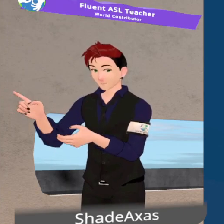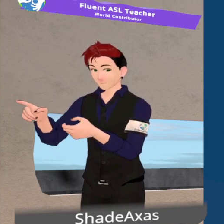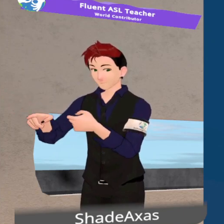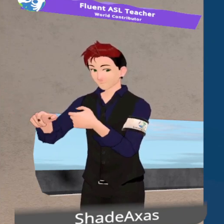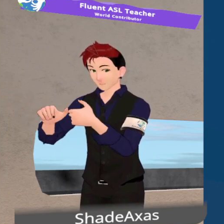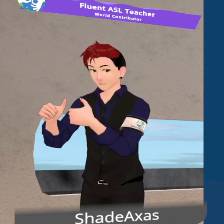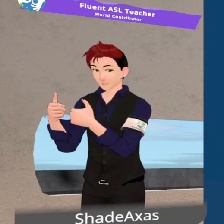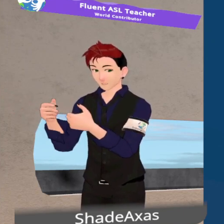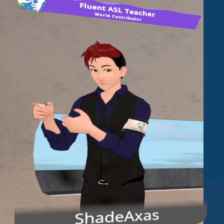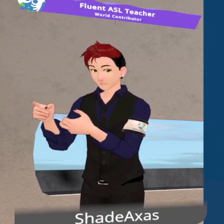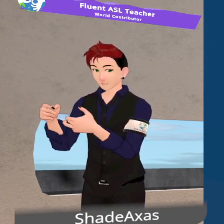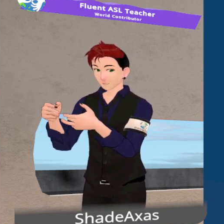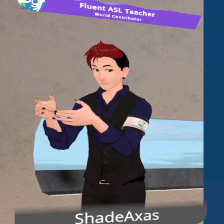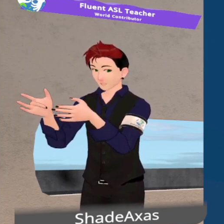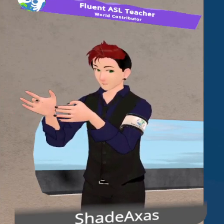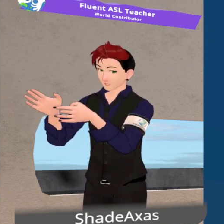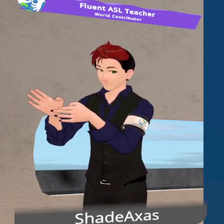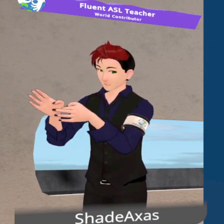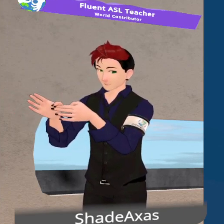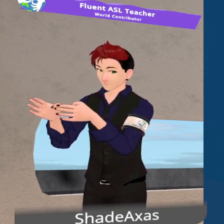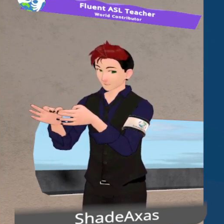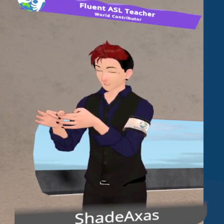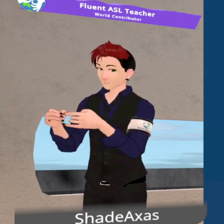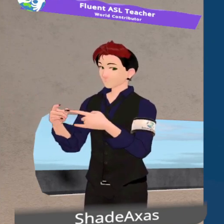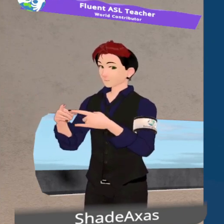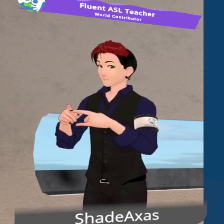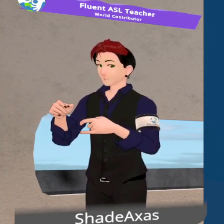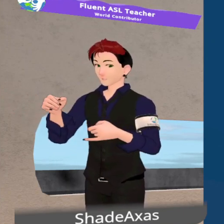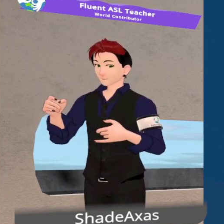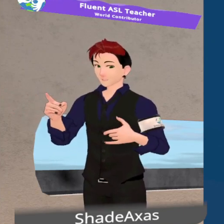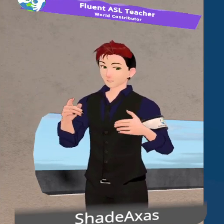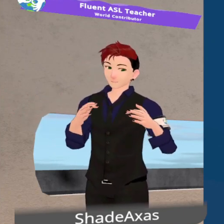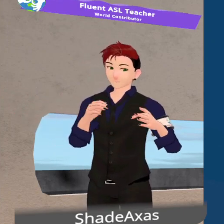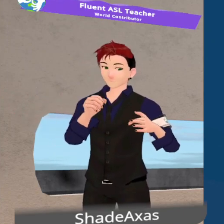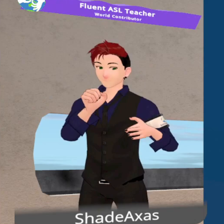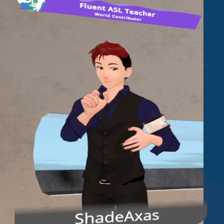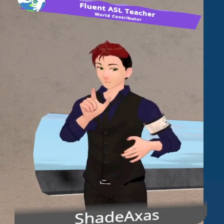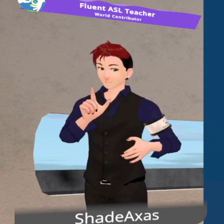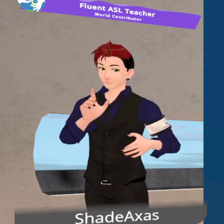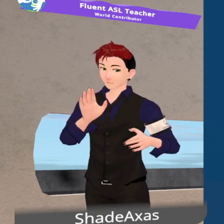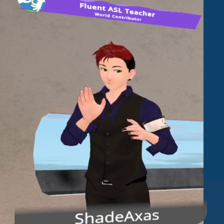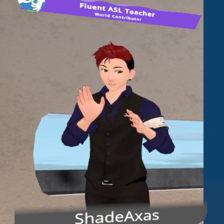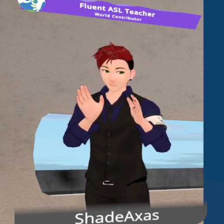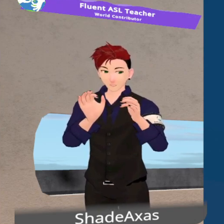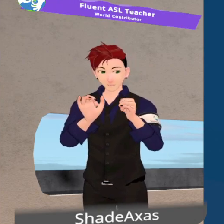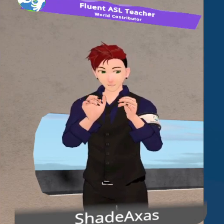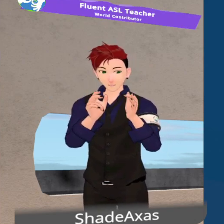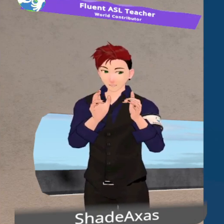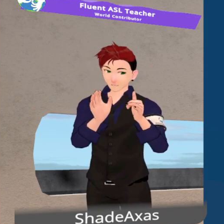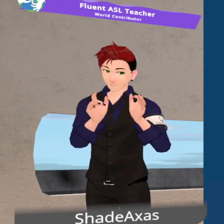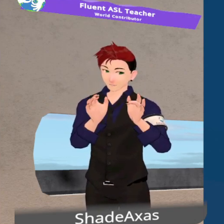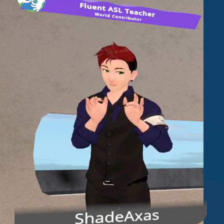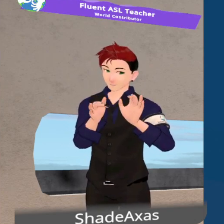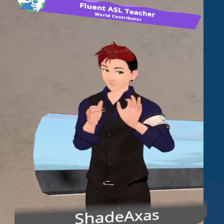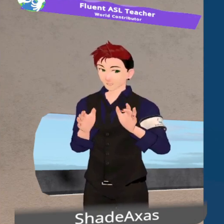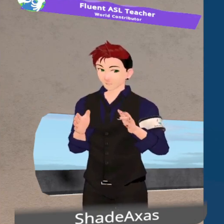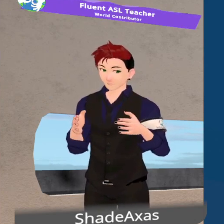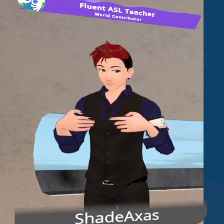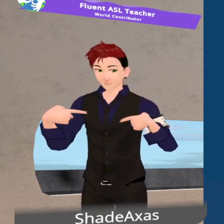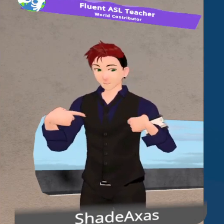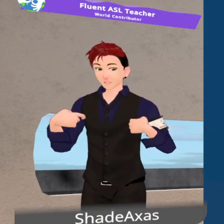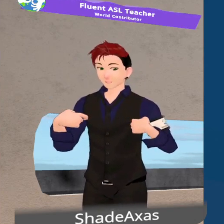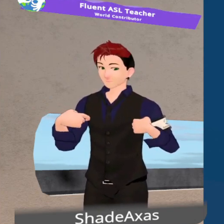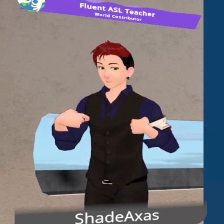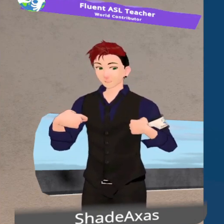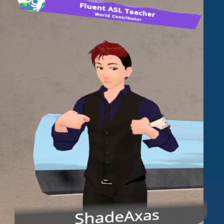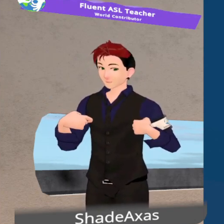world about the different hand shapes you can make and what buttons to press. But with the advanced ASL, different hand shapes and combo